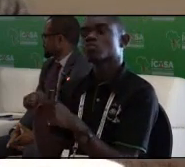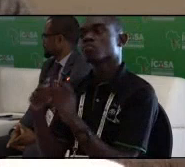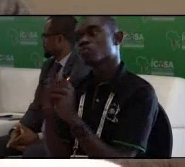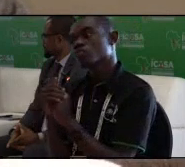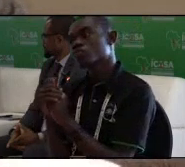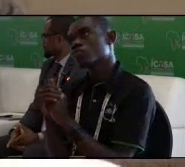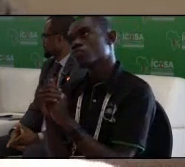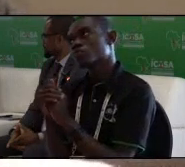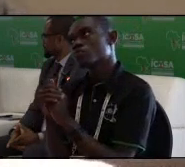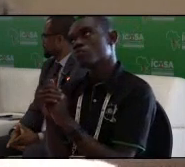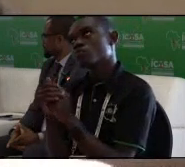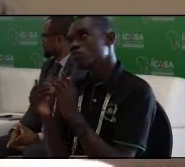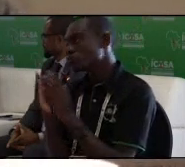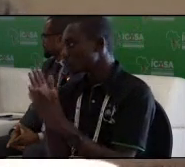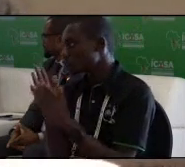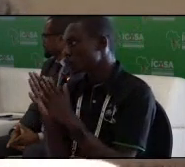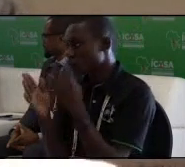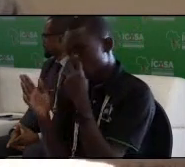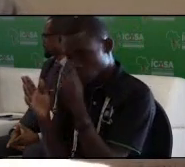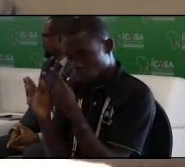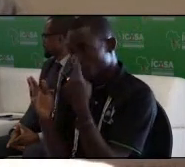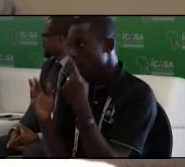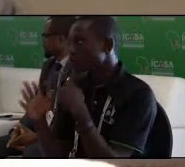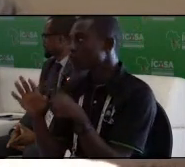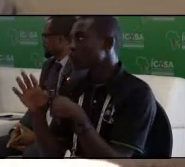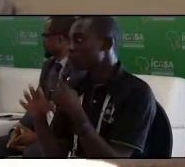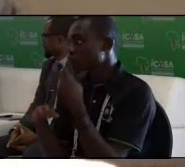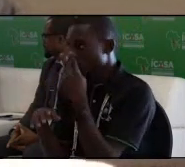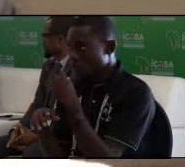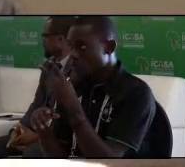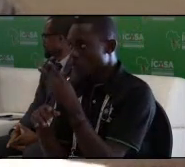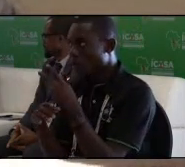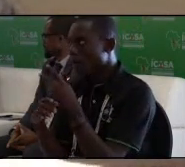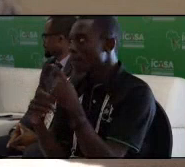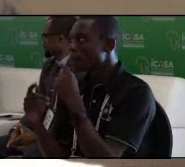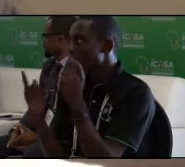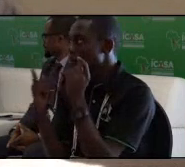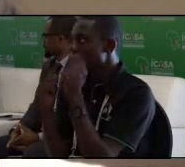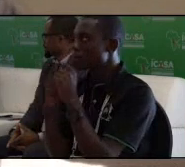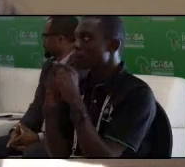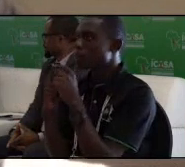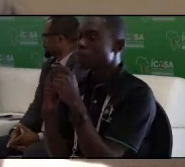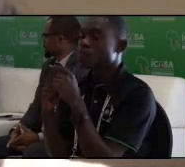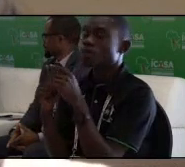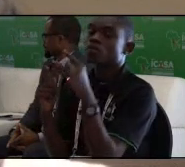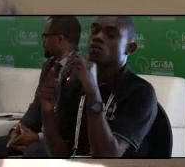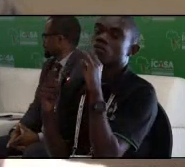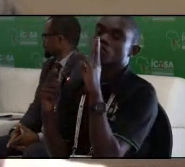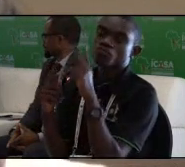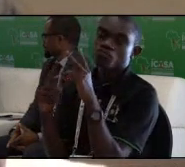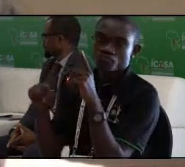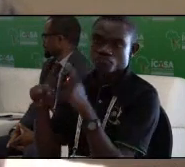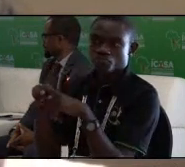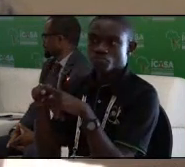excited. This is a product they've never seen. Some of them were testing for HIV for the very first time. We're